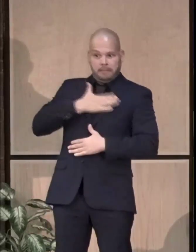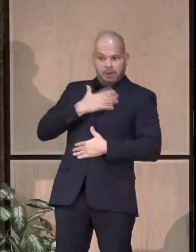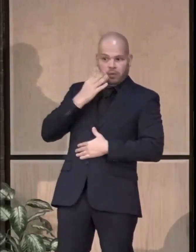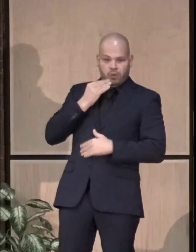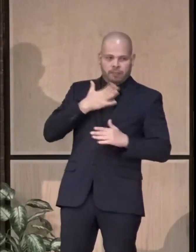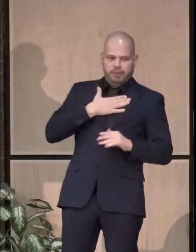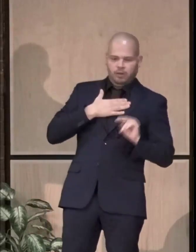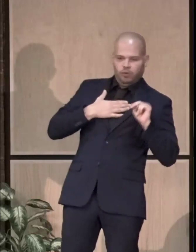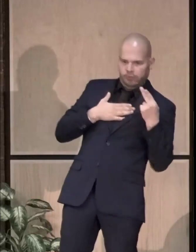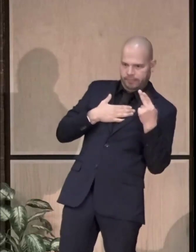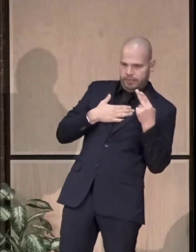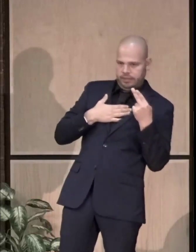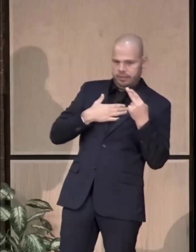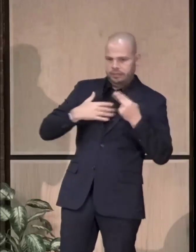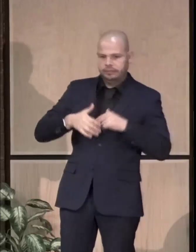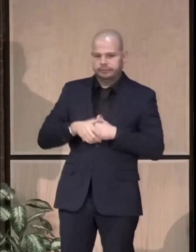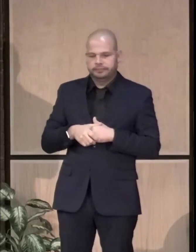were you referring to?